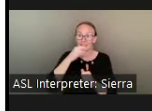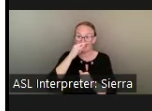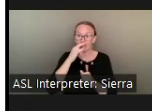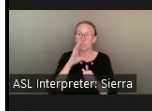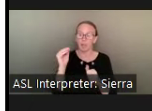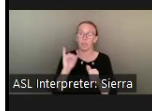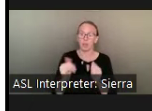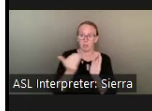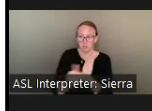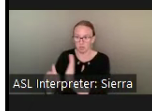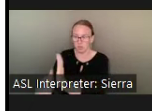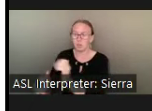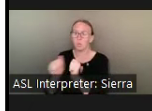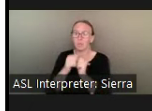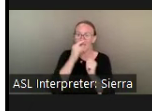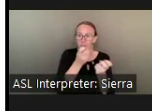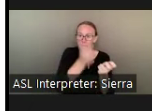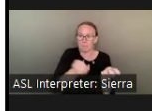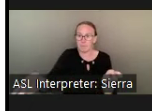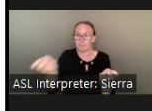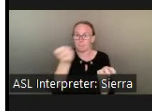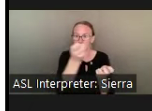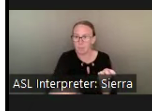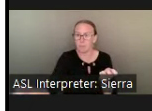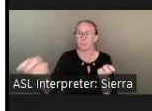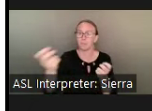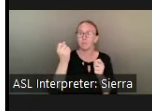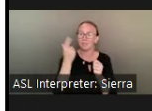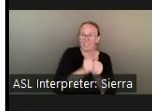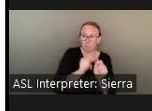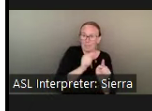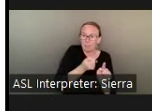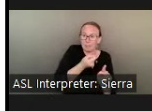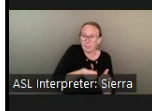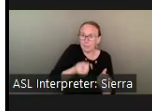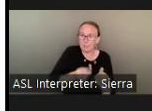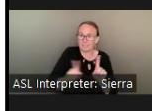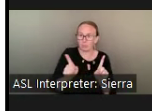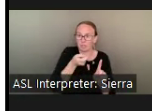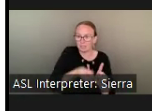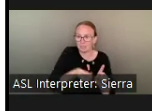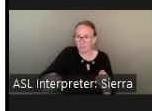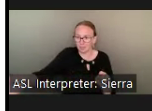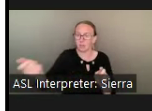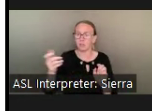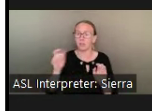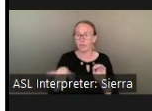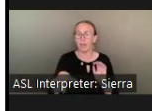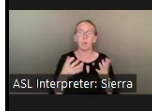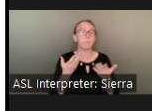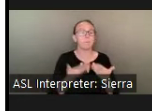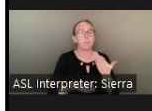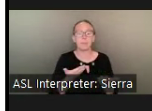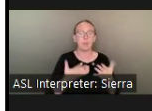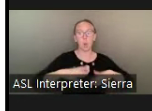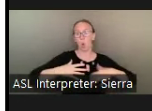desk would draw his eye, but every kid's slightly different. Or the way he was interested in construction of clothes. So I'm looking at, okay, like maybe he'd be